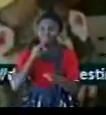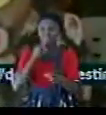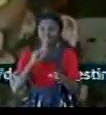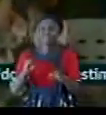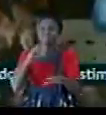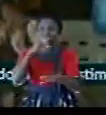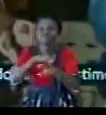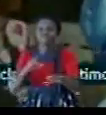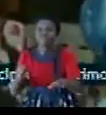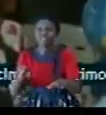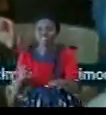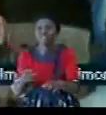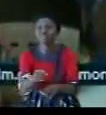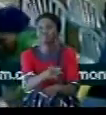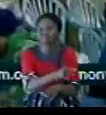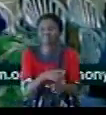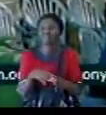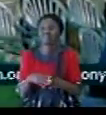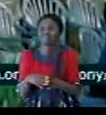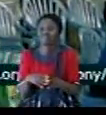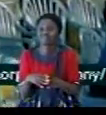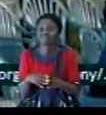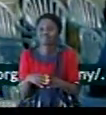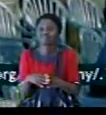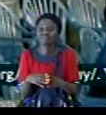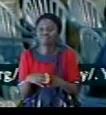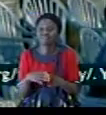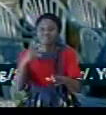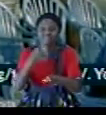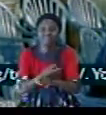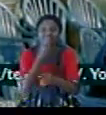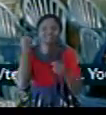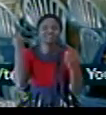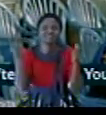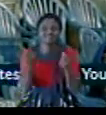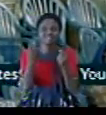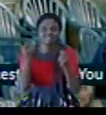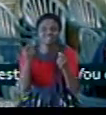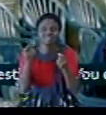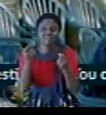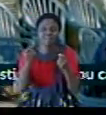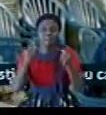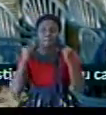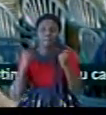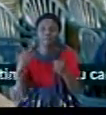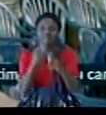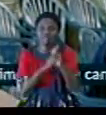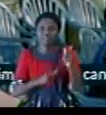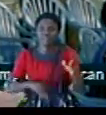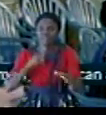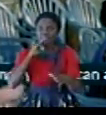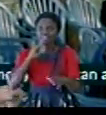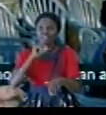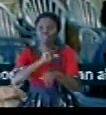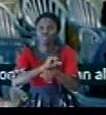there. Triumphant power. Triumphant power of the Lord. He's at work.